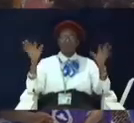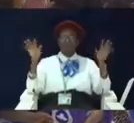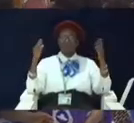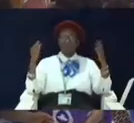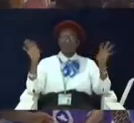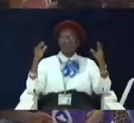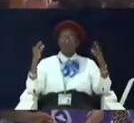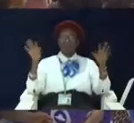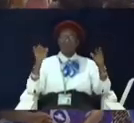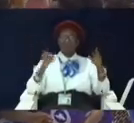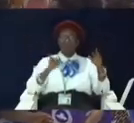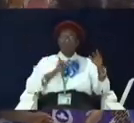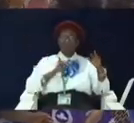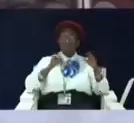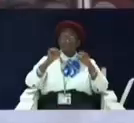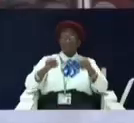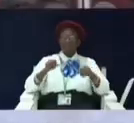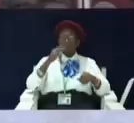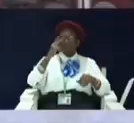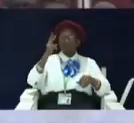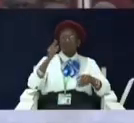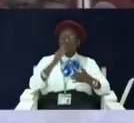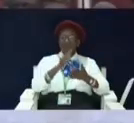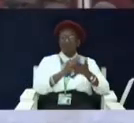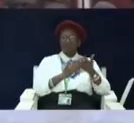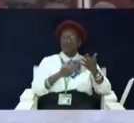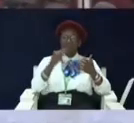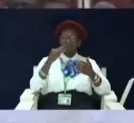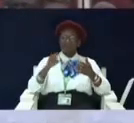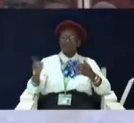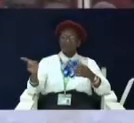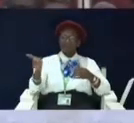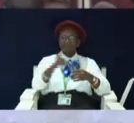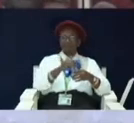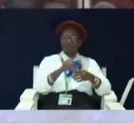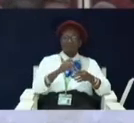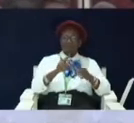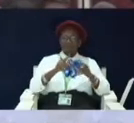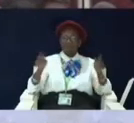9. Now I can see some of you are still very far away because of distance.